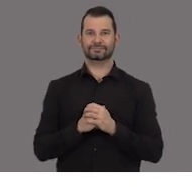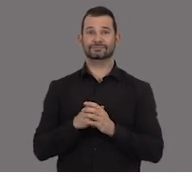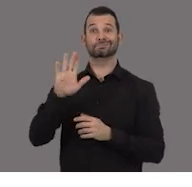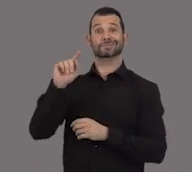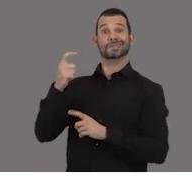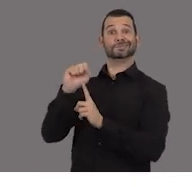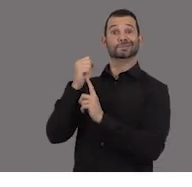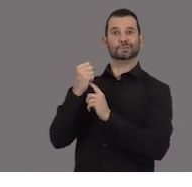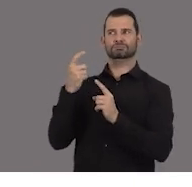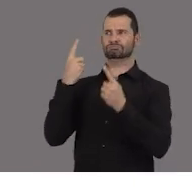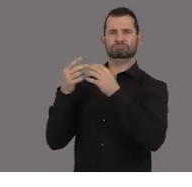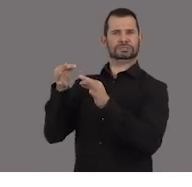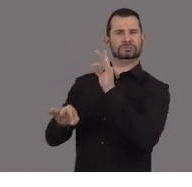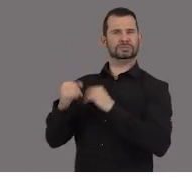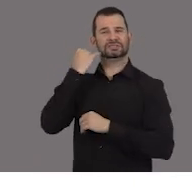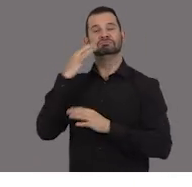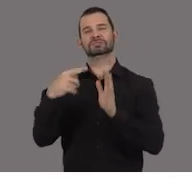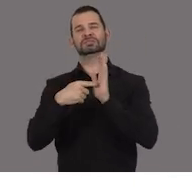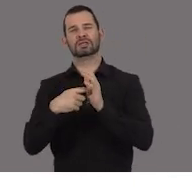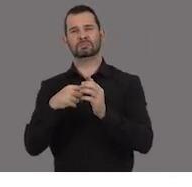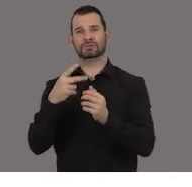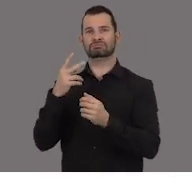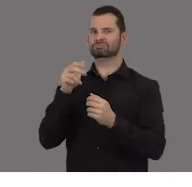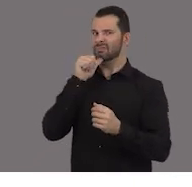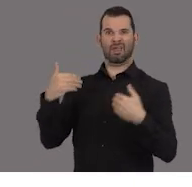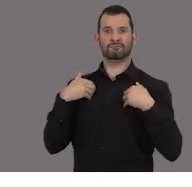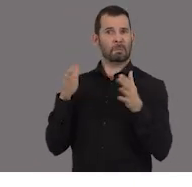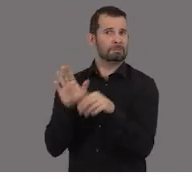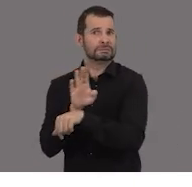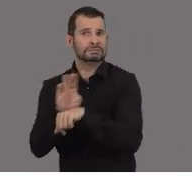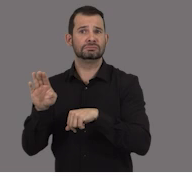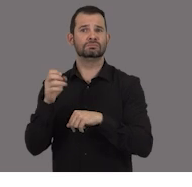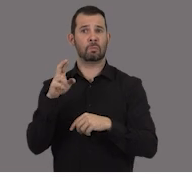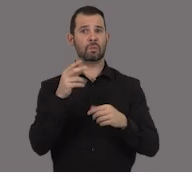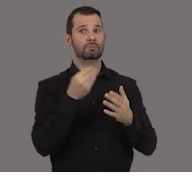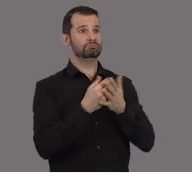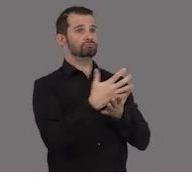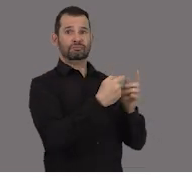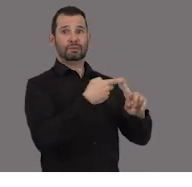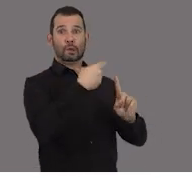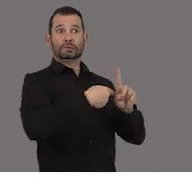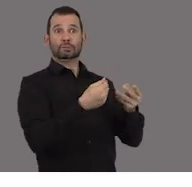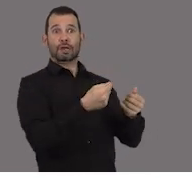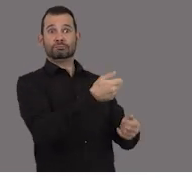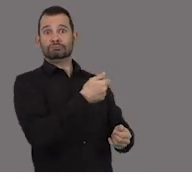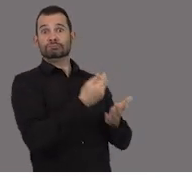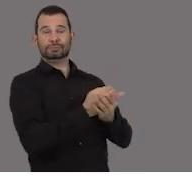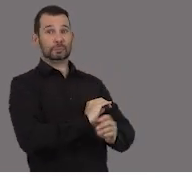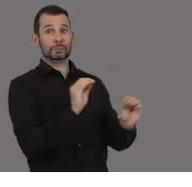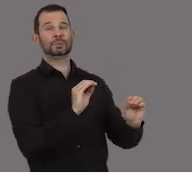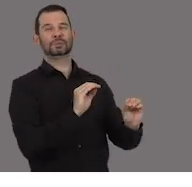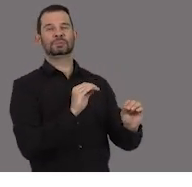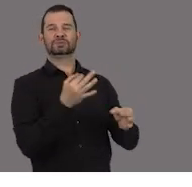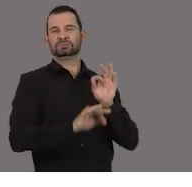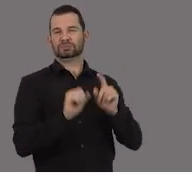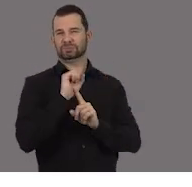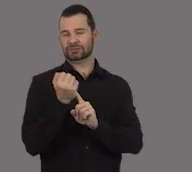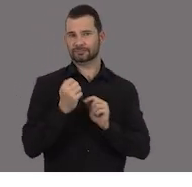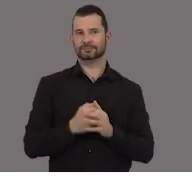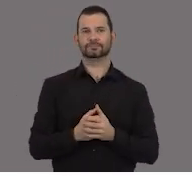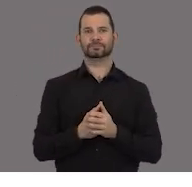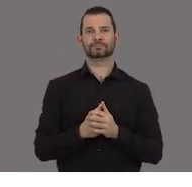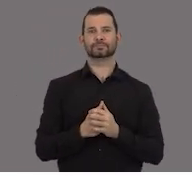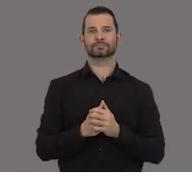couple. Your tax situation is simple if, for example, you have neither a small